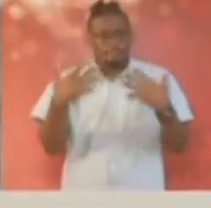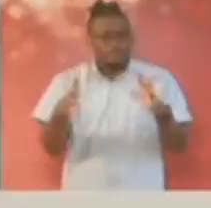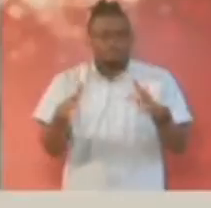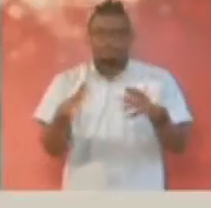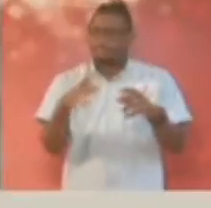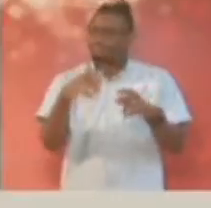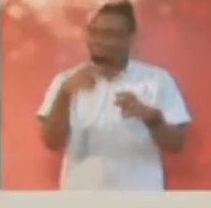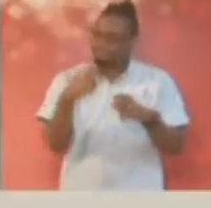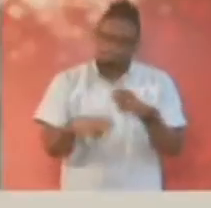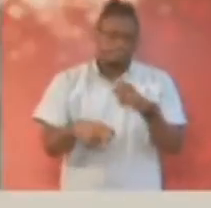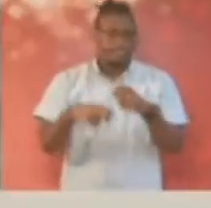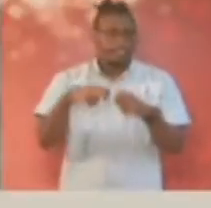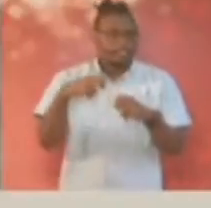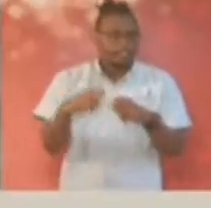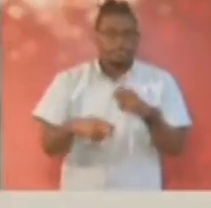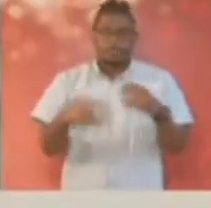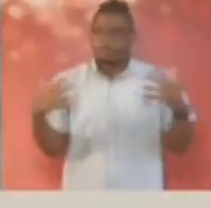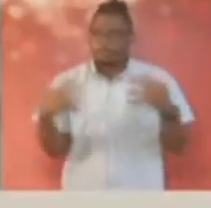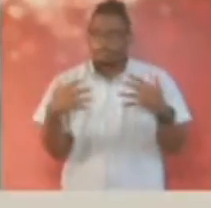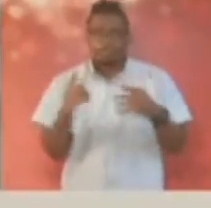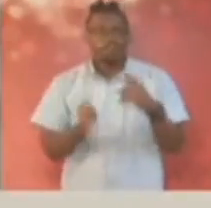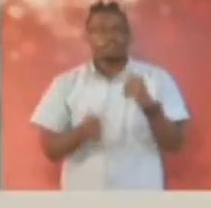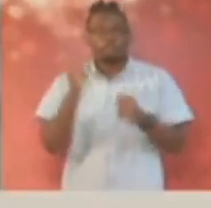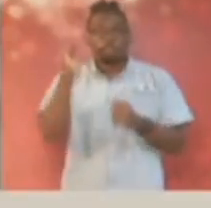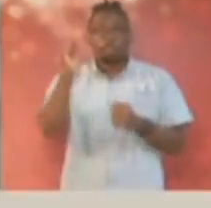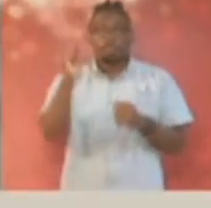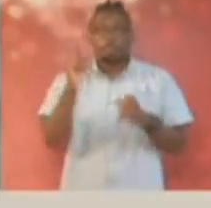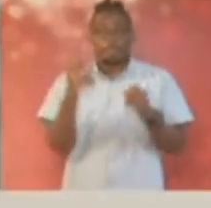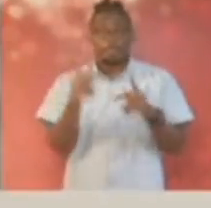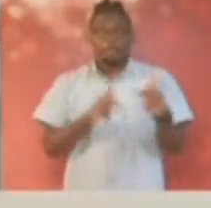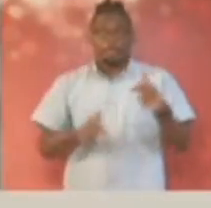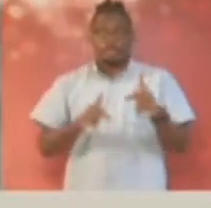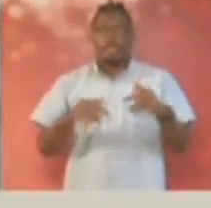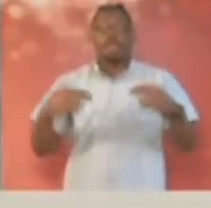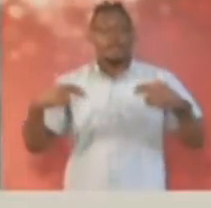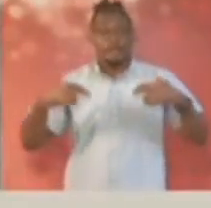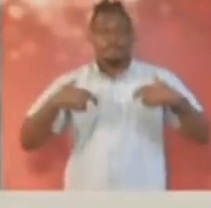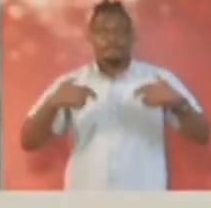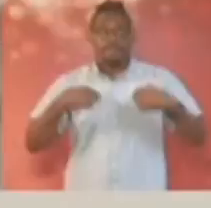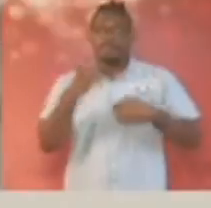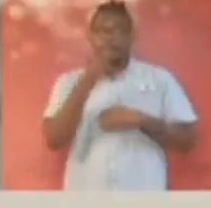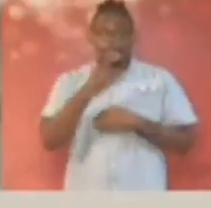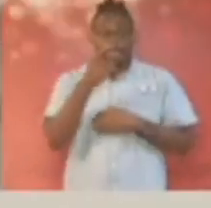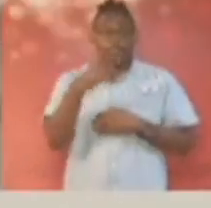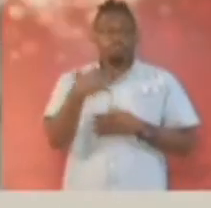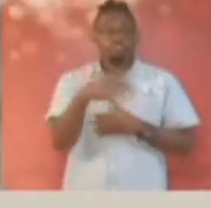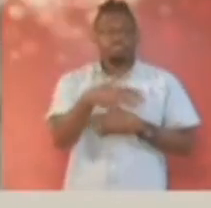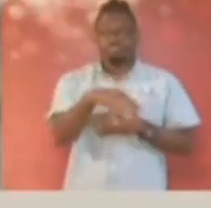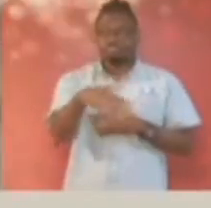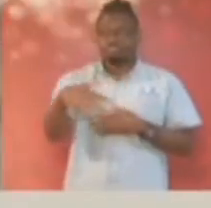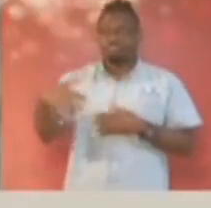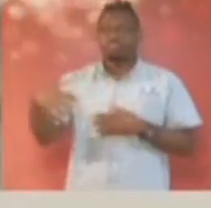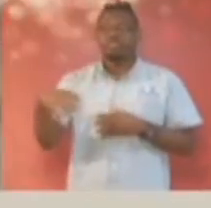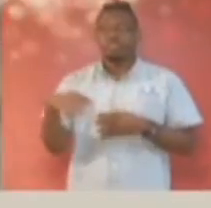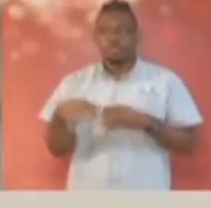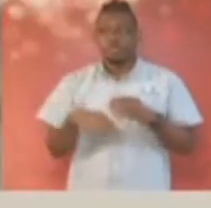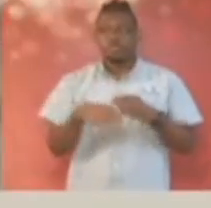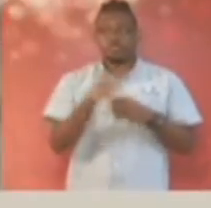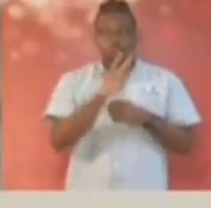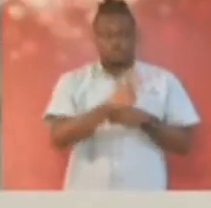it's a huge problem in Trinidad and Tobago. The prevalence today is about